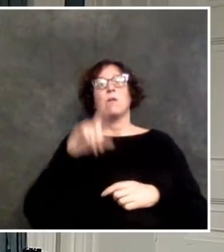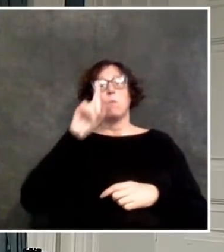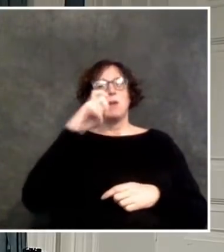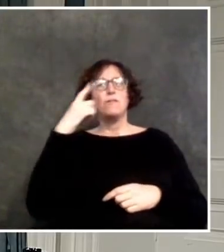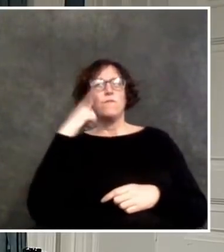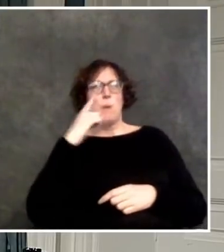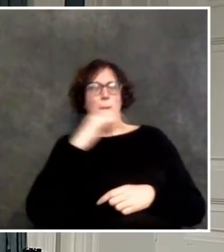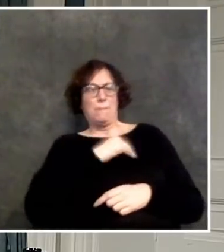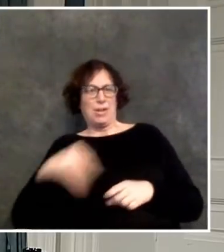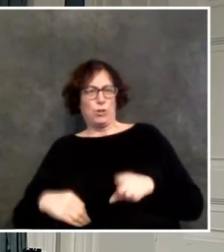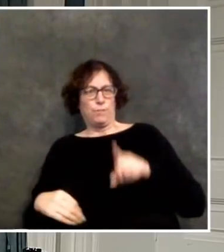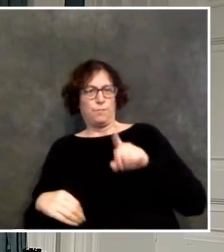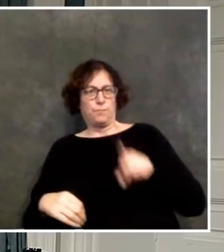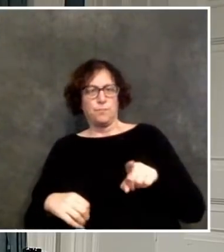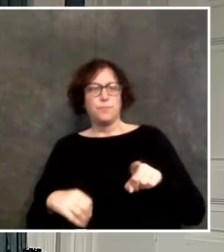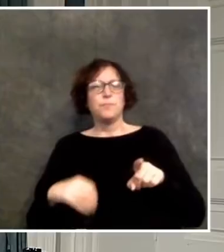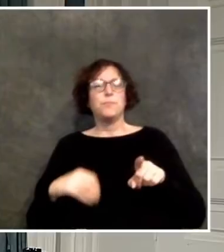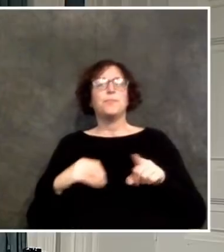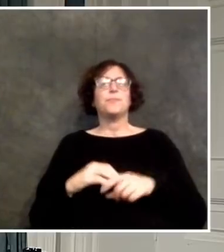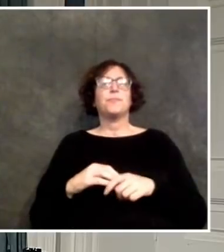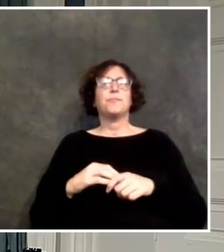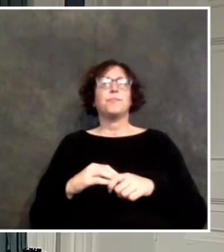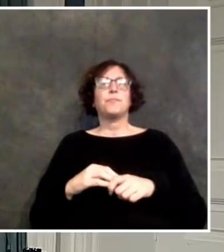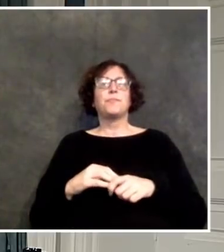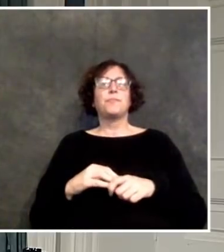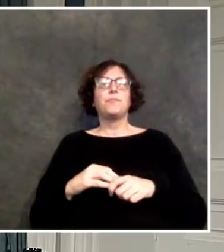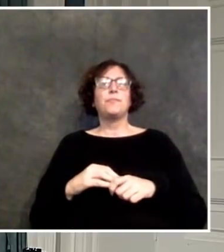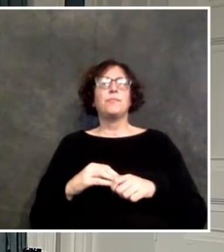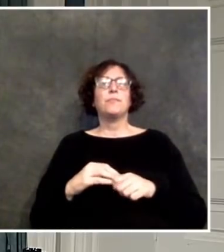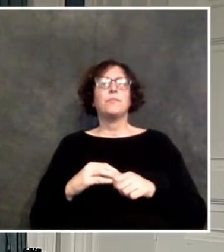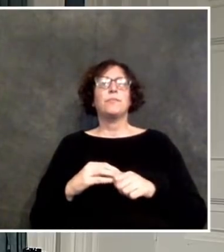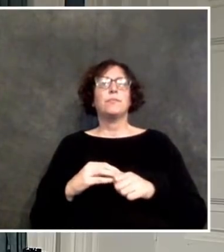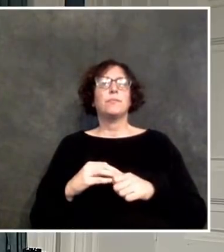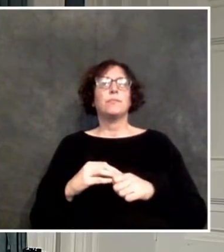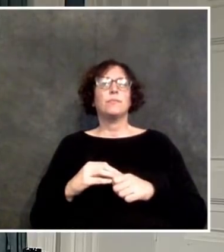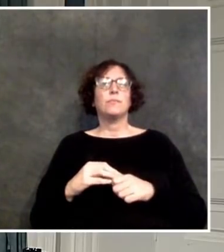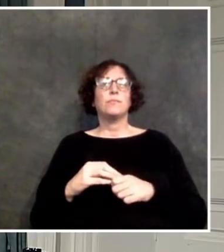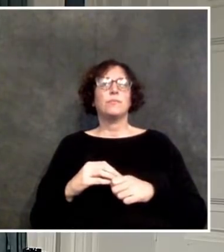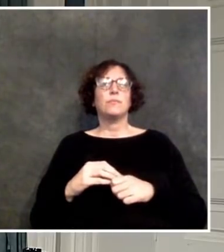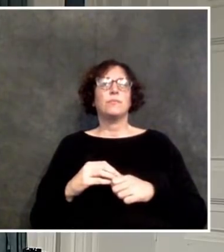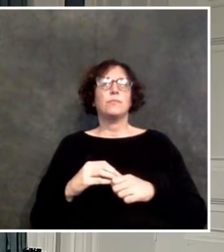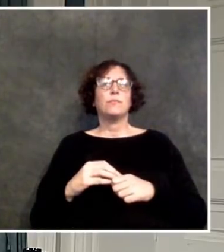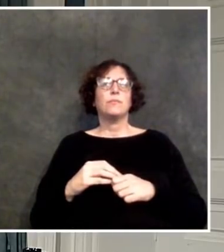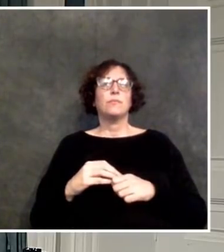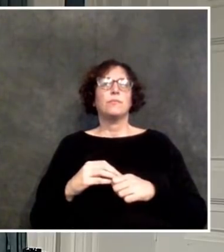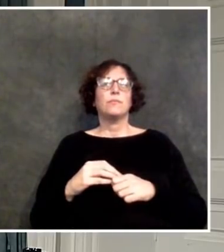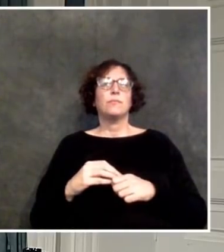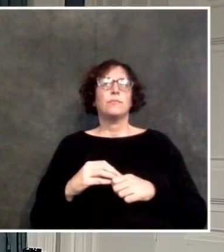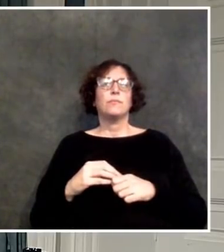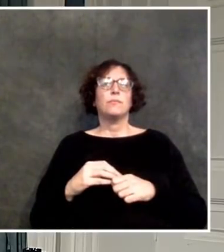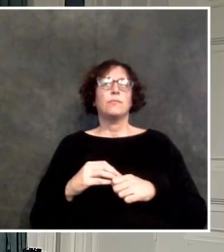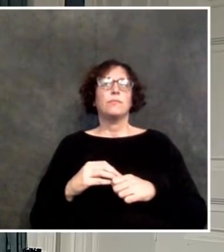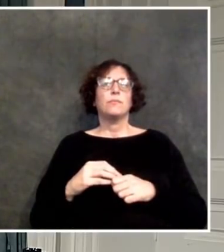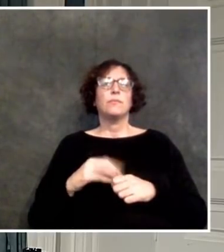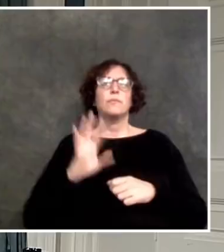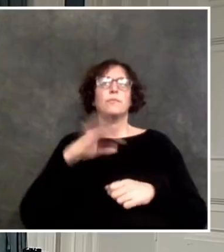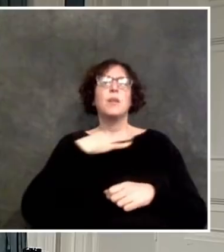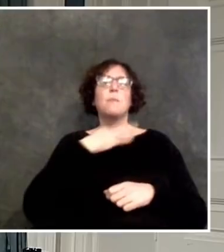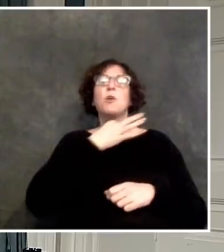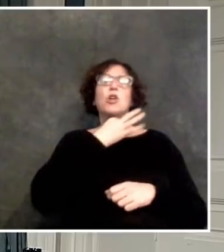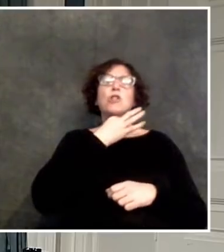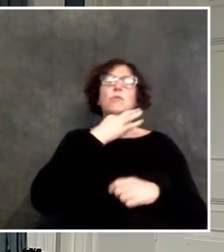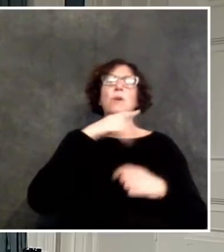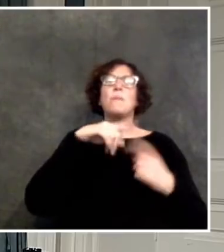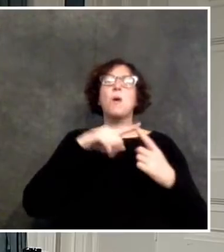you talk about how your language, whether it's couched in a way that tells people that this may change